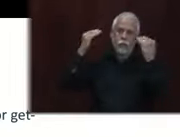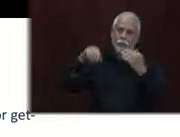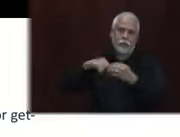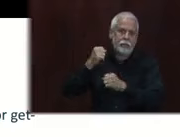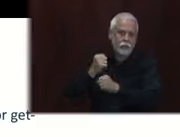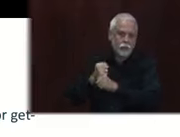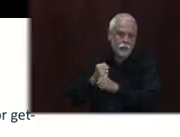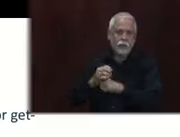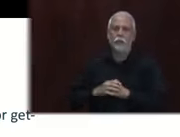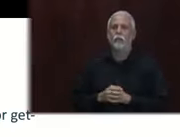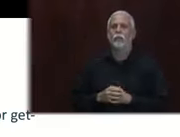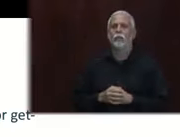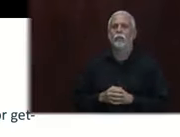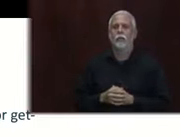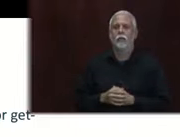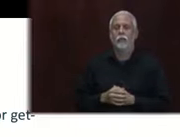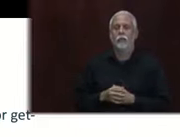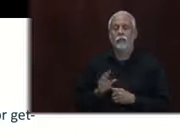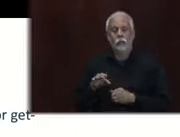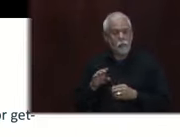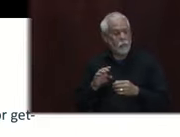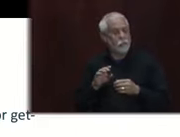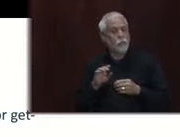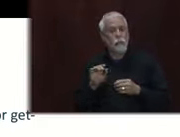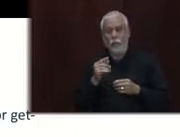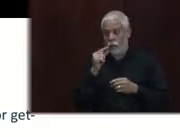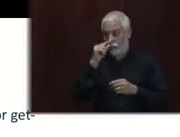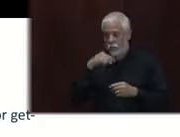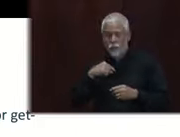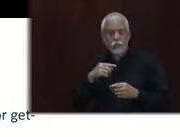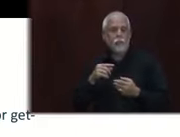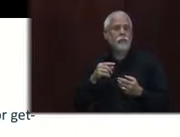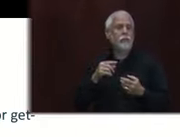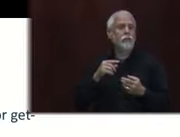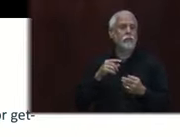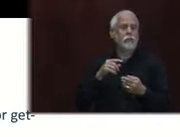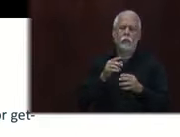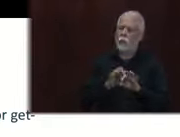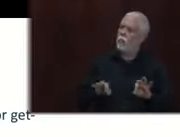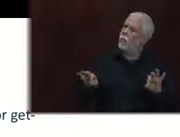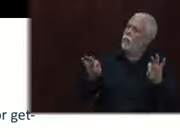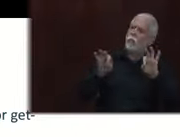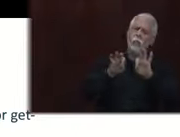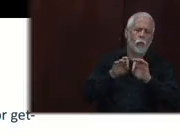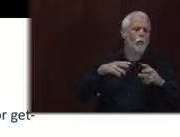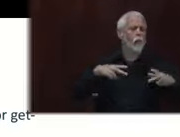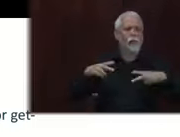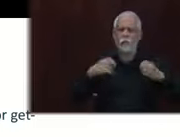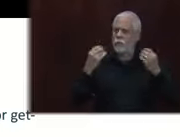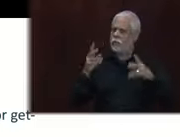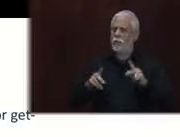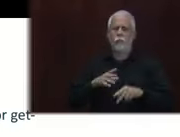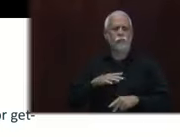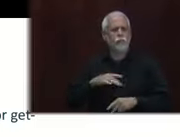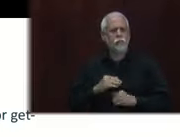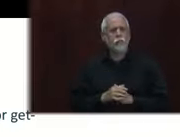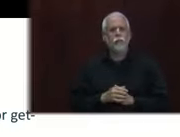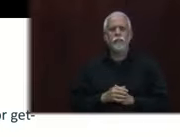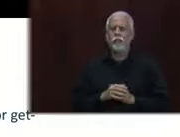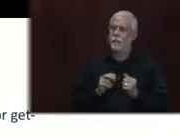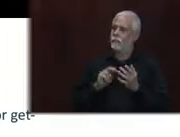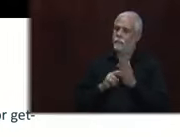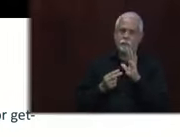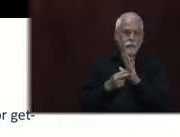season. And as I mentioned, Thanksgiving is an important holiday for many. It has